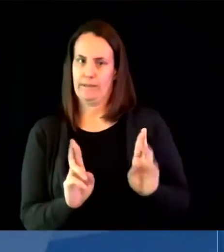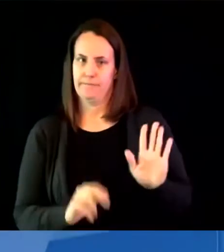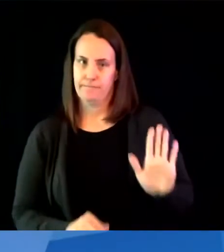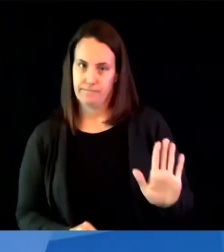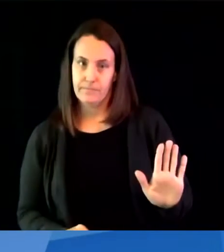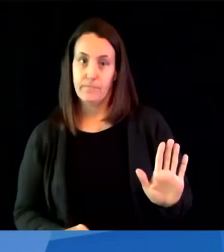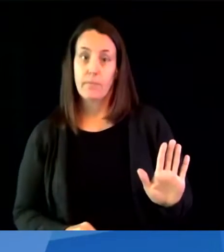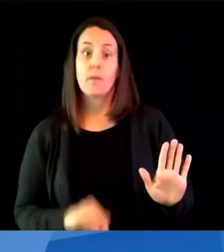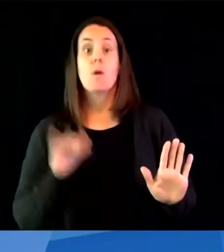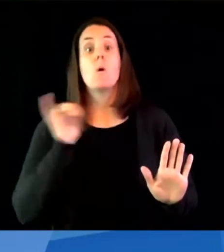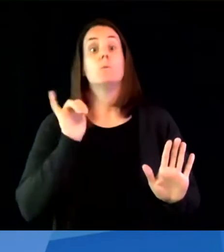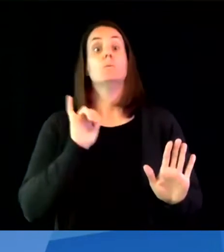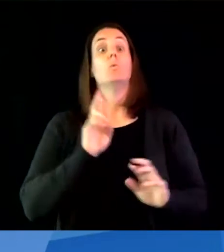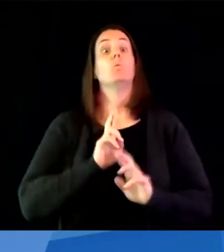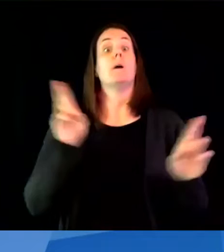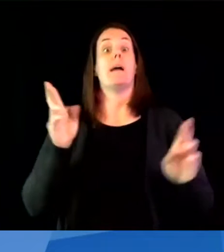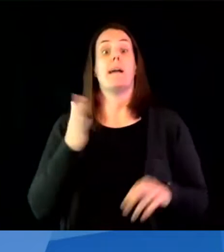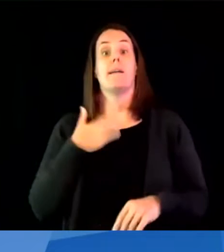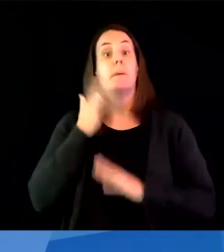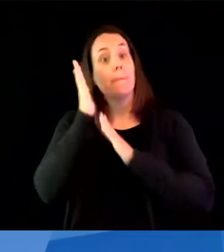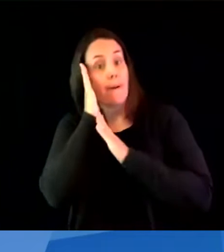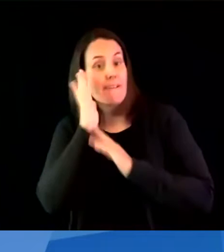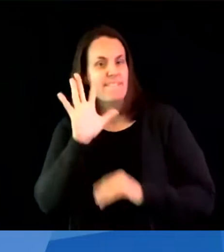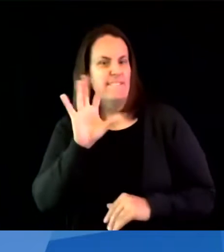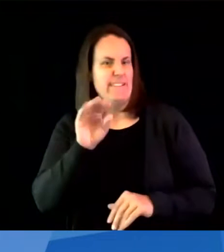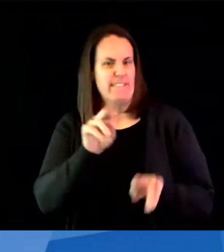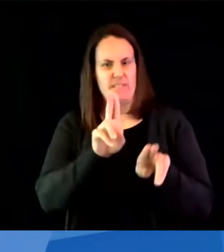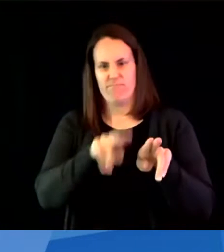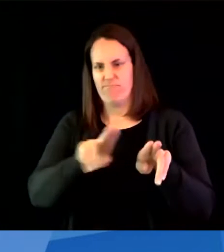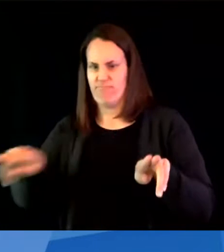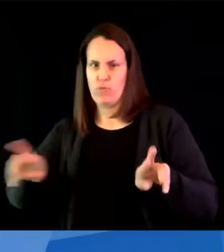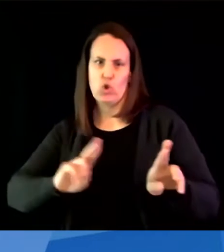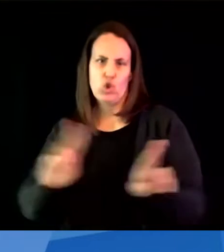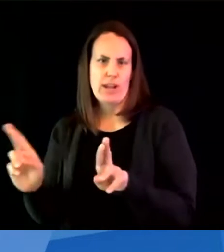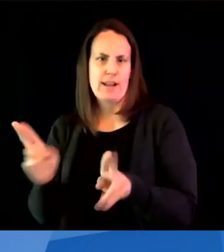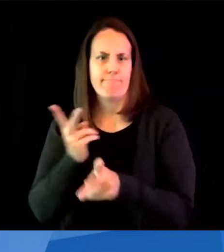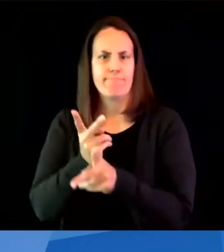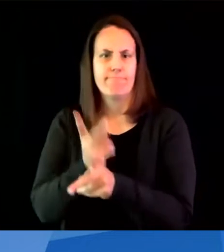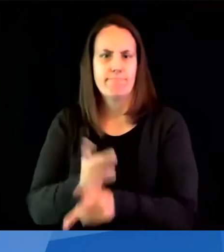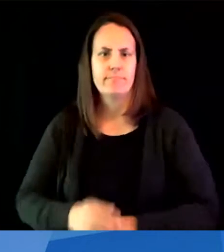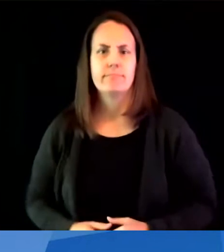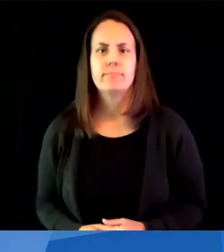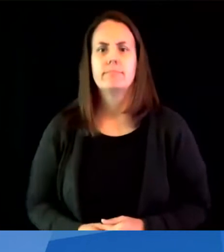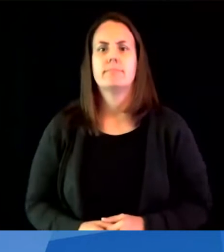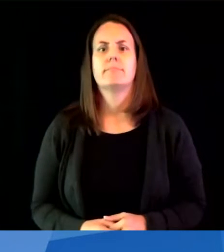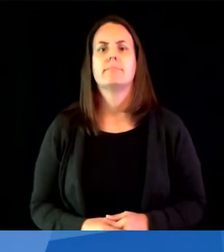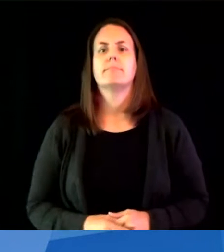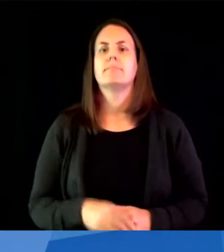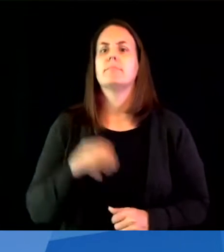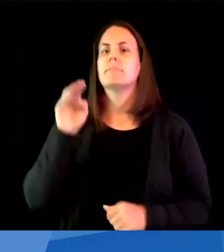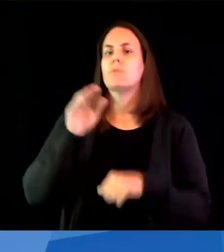Wonderful. Let's move on to Mason Dowling from WAOW in Wausau. Mason.